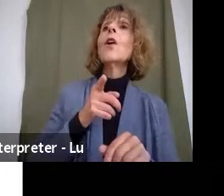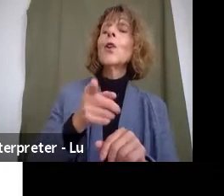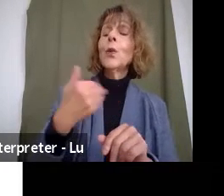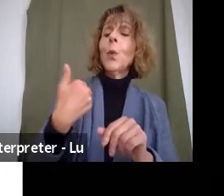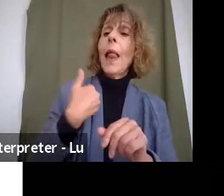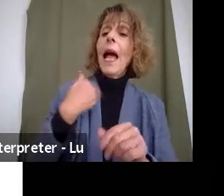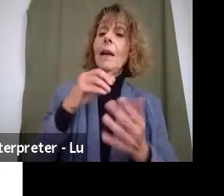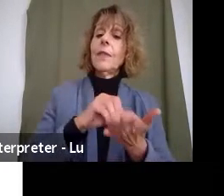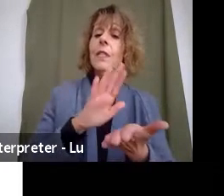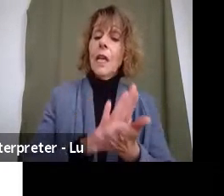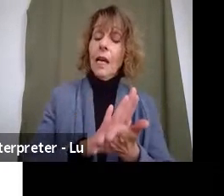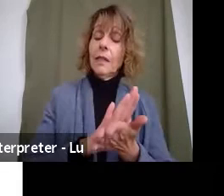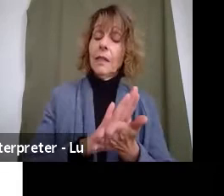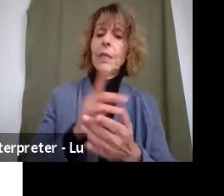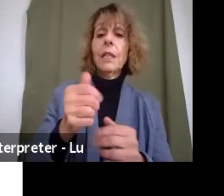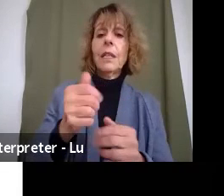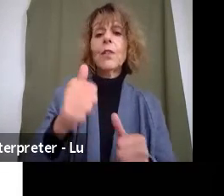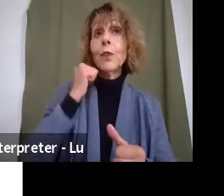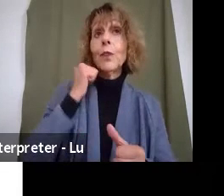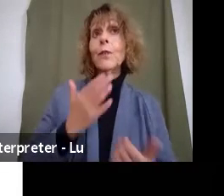decision was made the way it was.